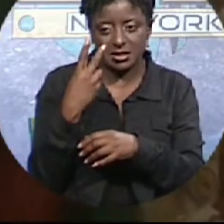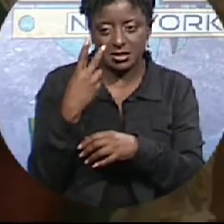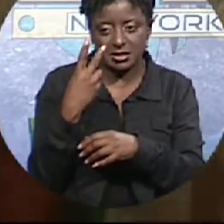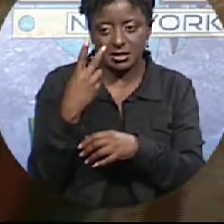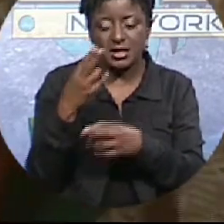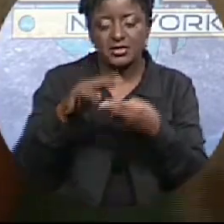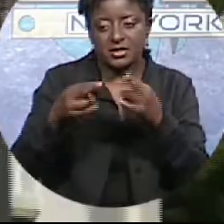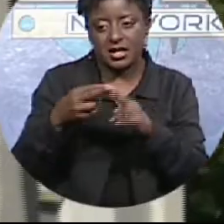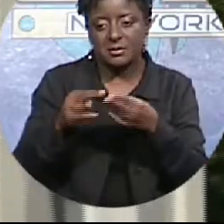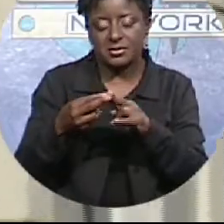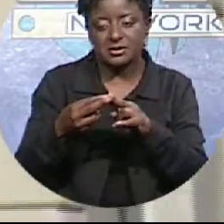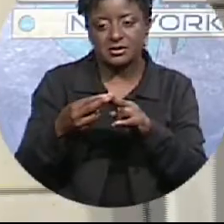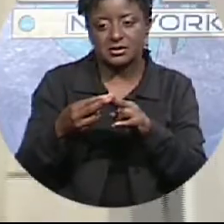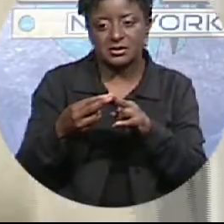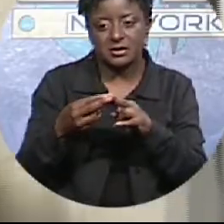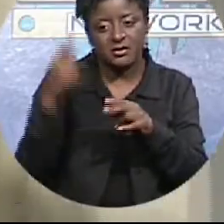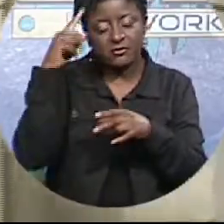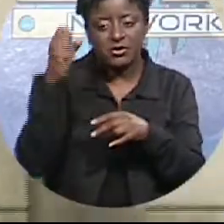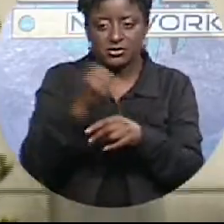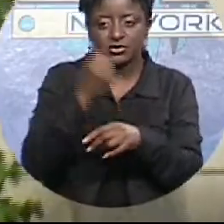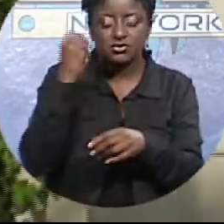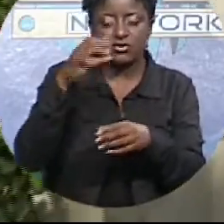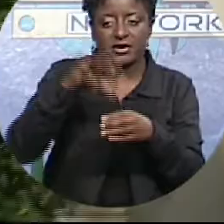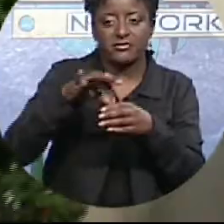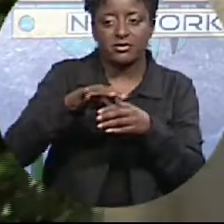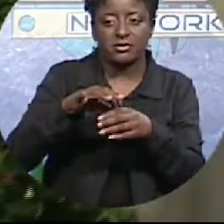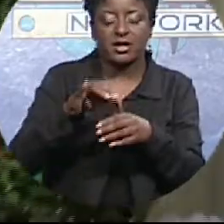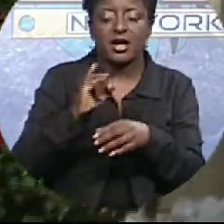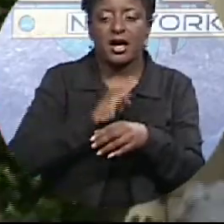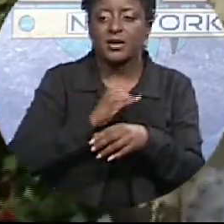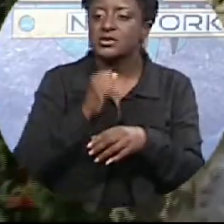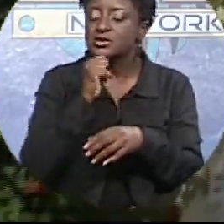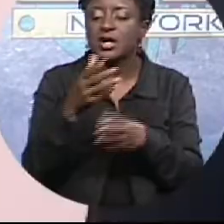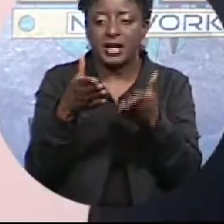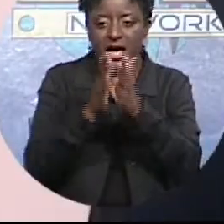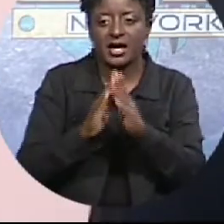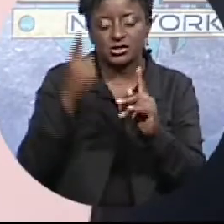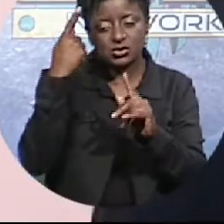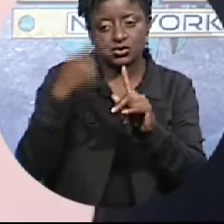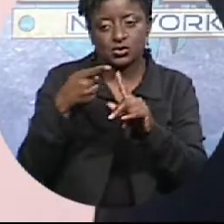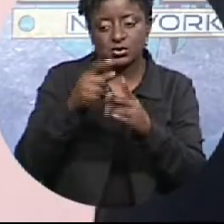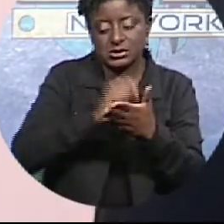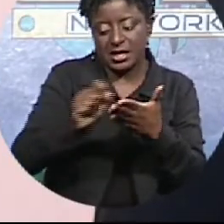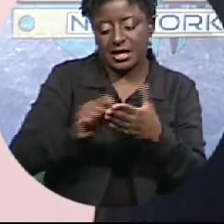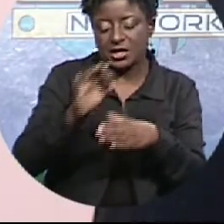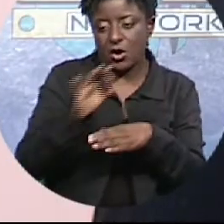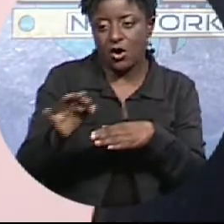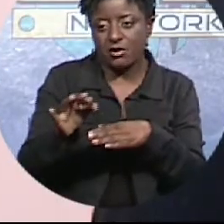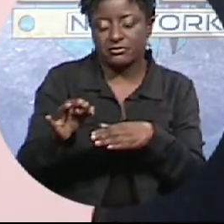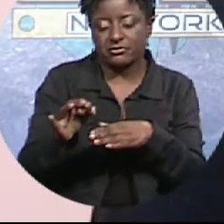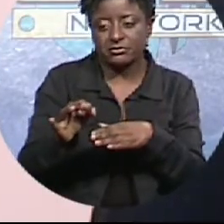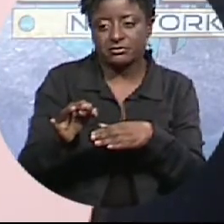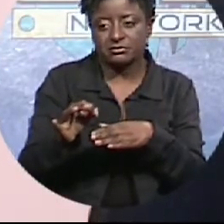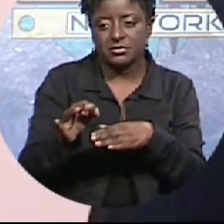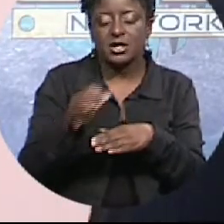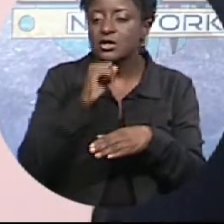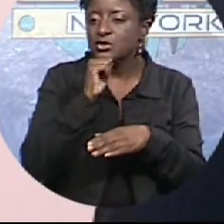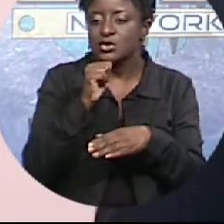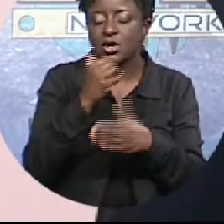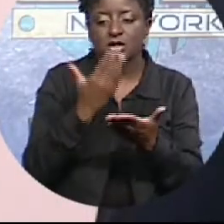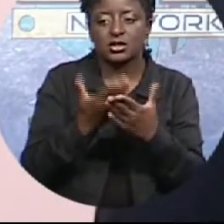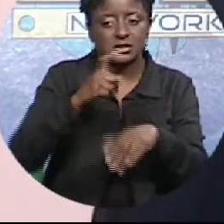not been asked to sign off on the certificate, and so really to comment on it at this stage would, I think, be inappropriate as the